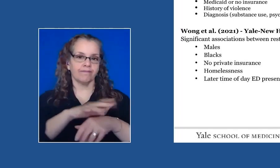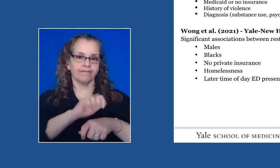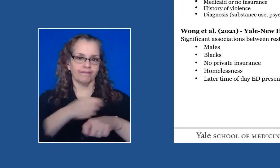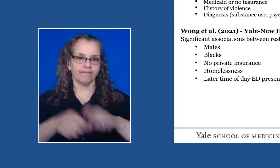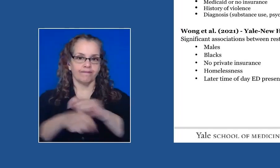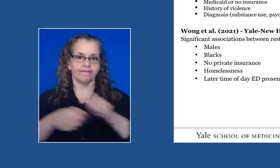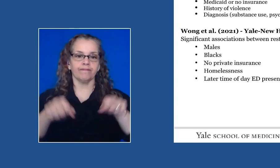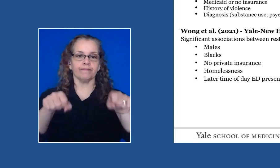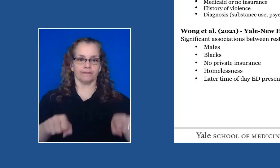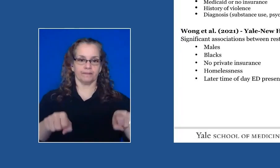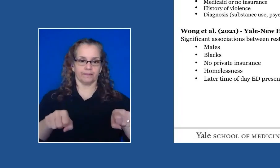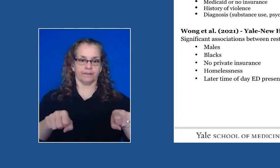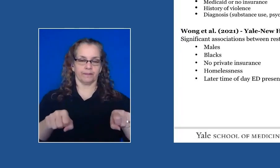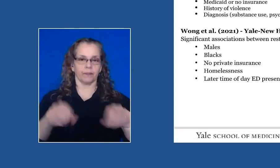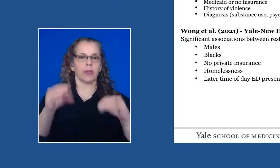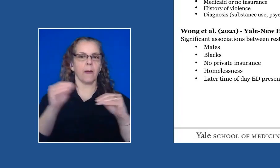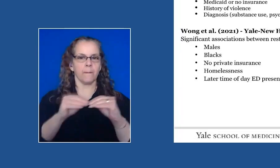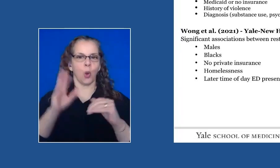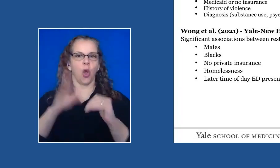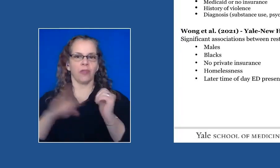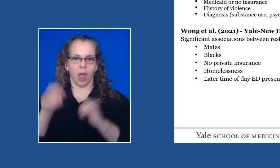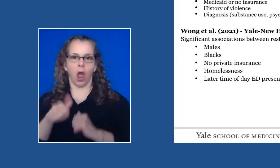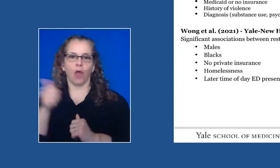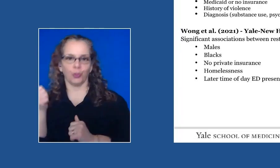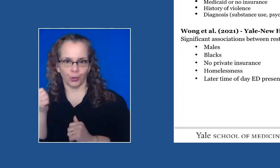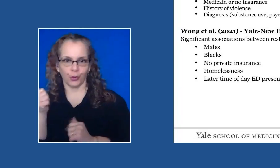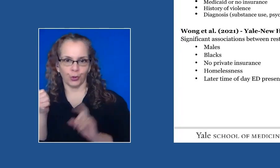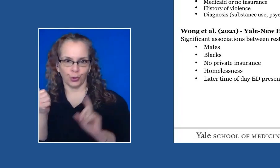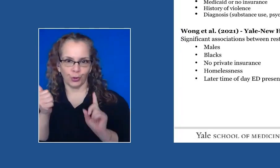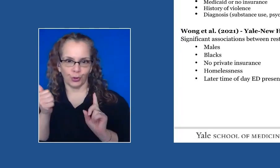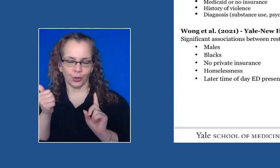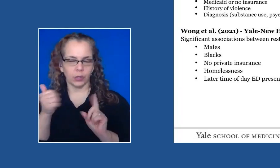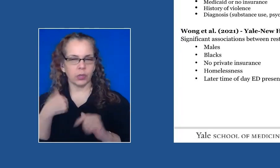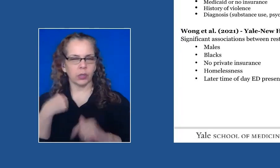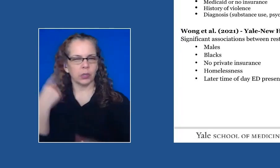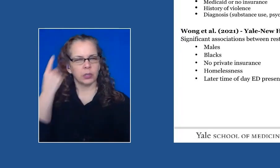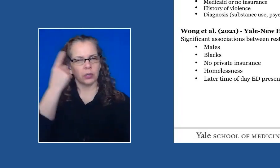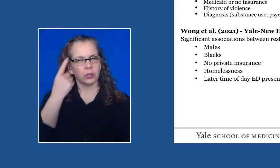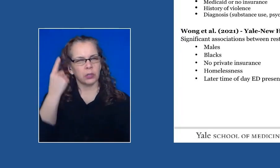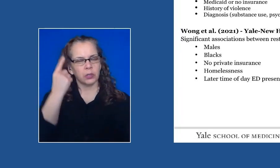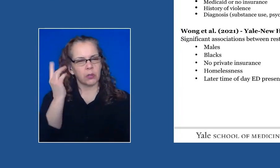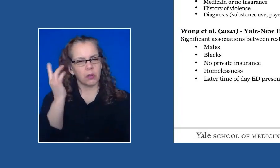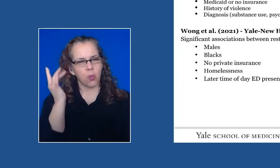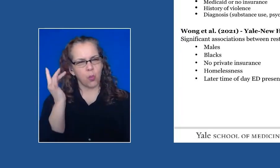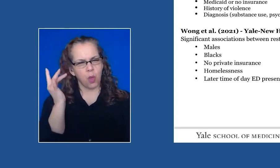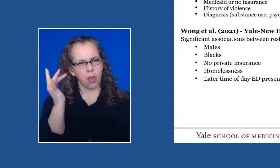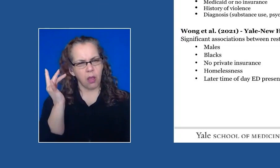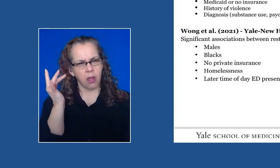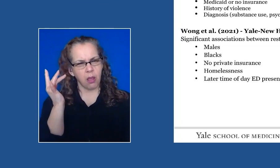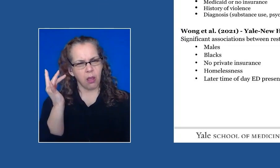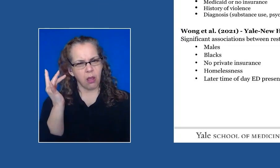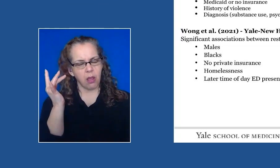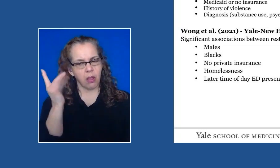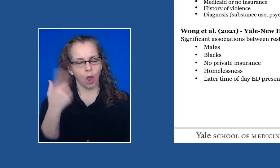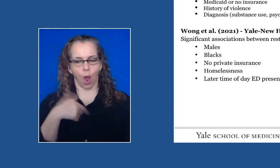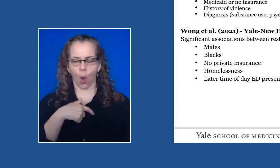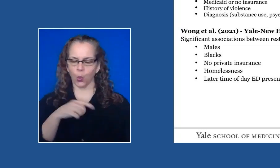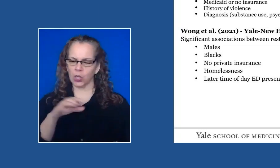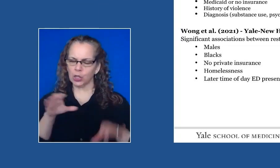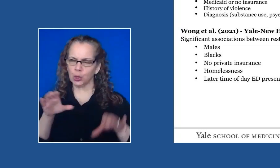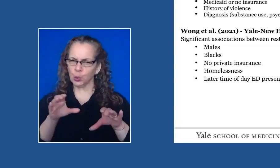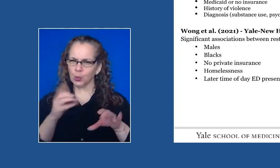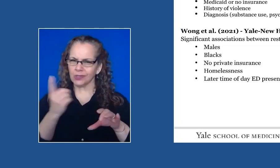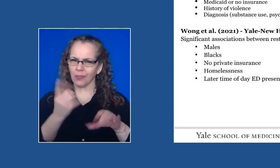patients. And we started to wonder why this was happening and think about, is this something that we're doing wrong at the bedside? Are we all